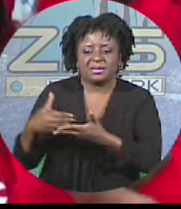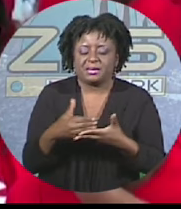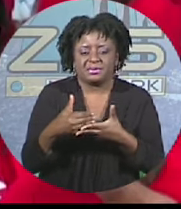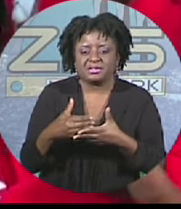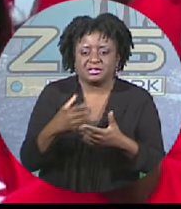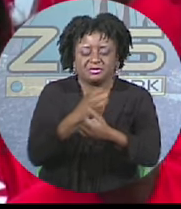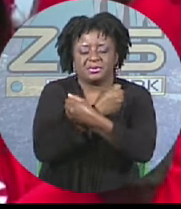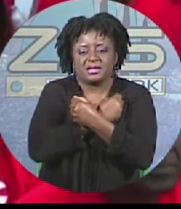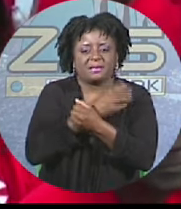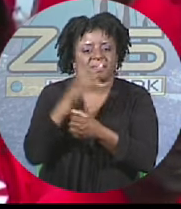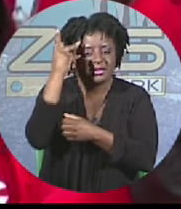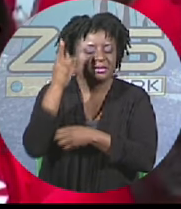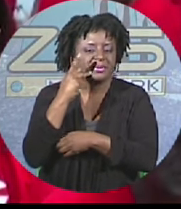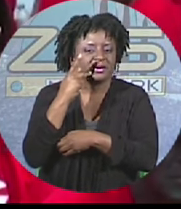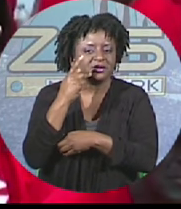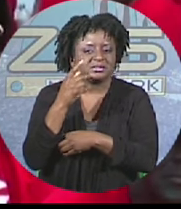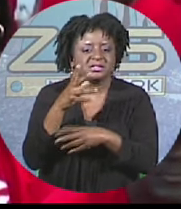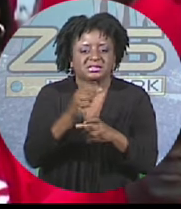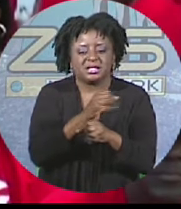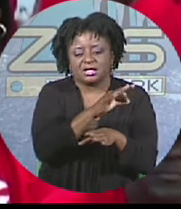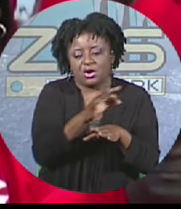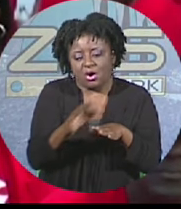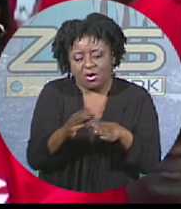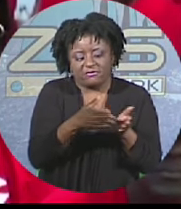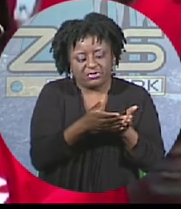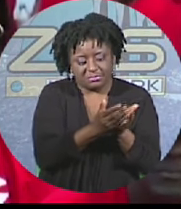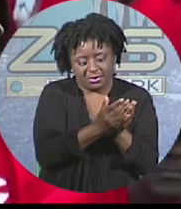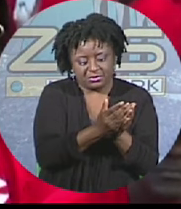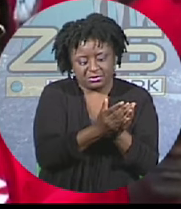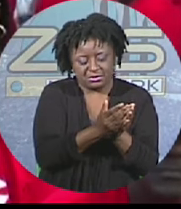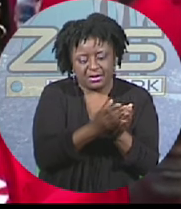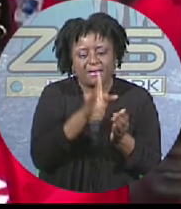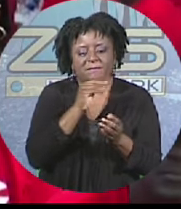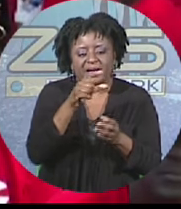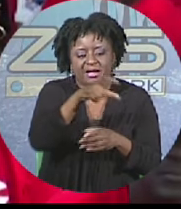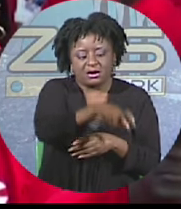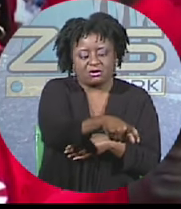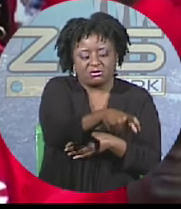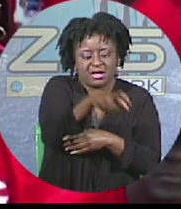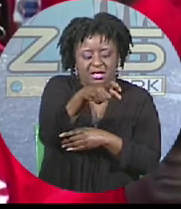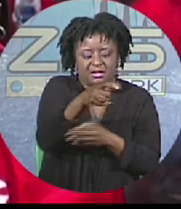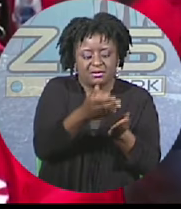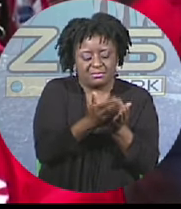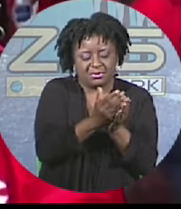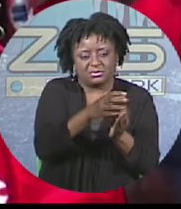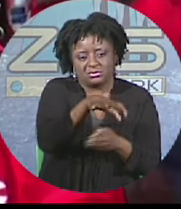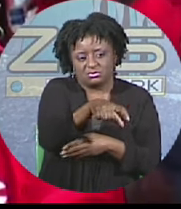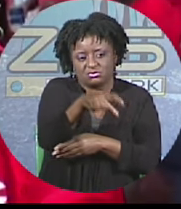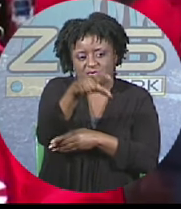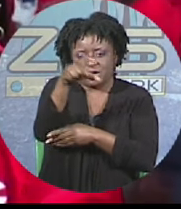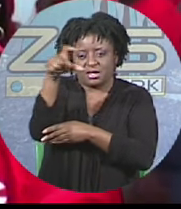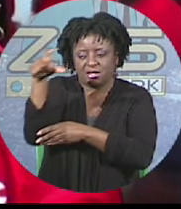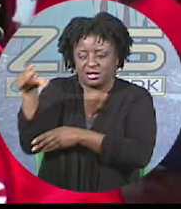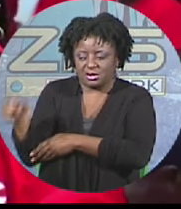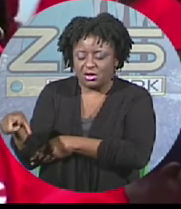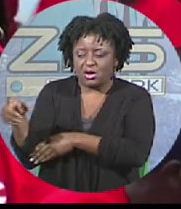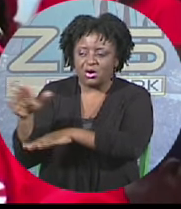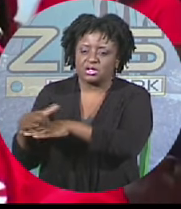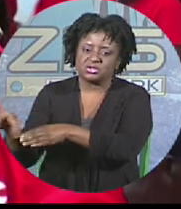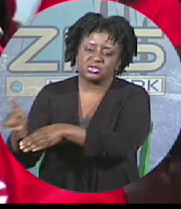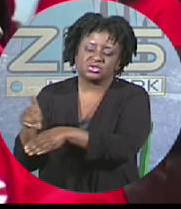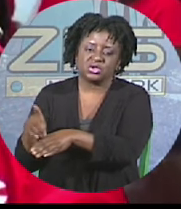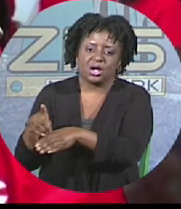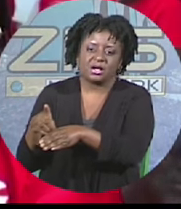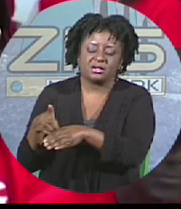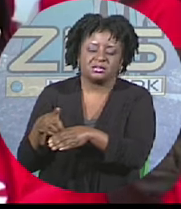to be moved from the vessel to the dock. This is a shame in the 21st century Bahamas. The